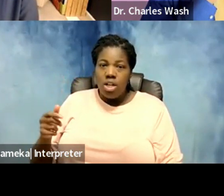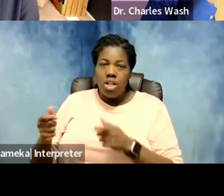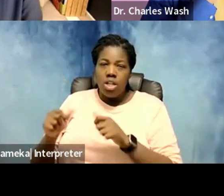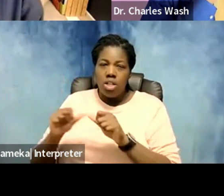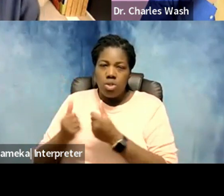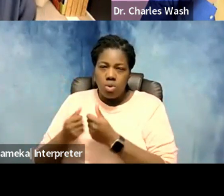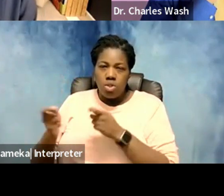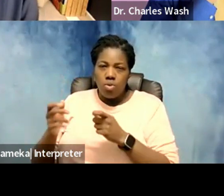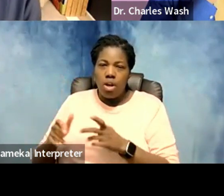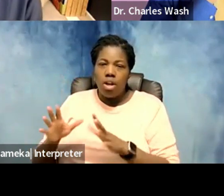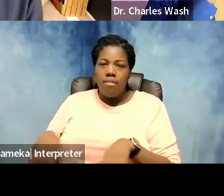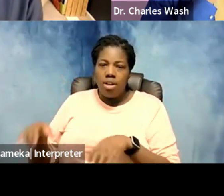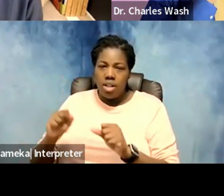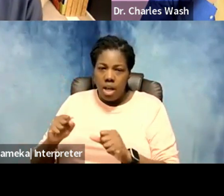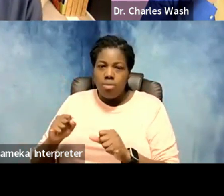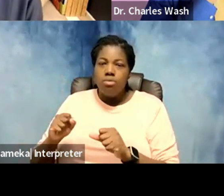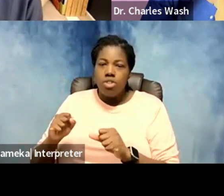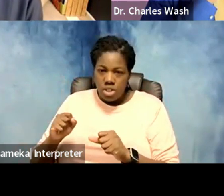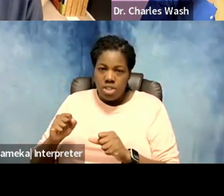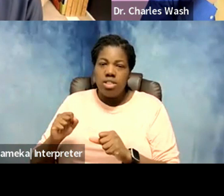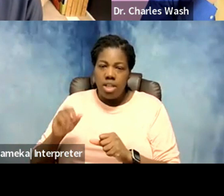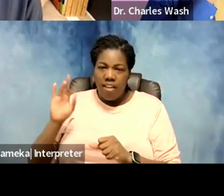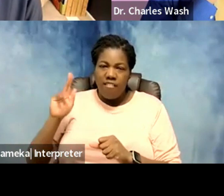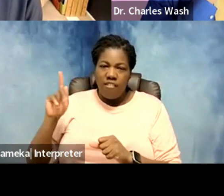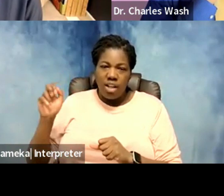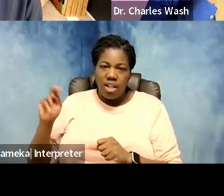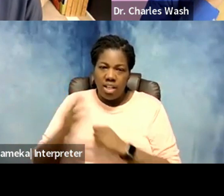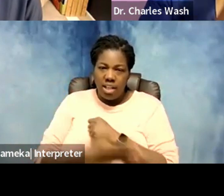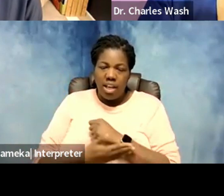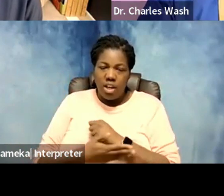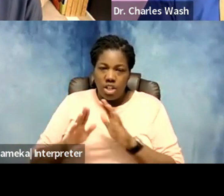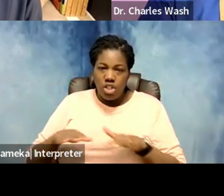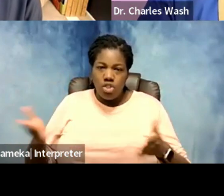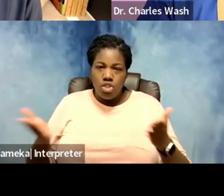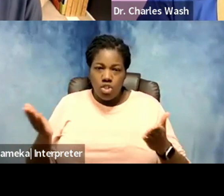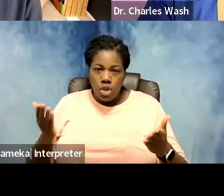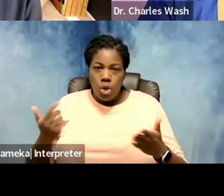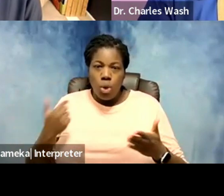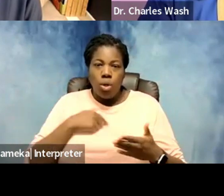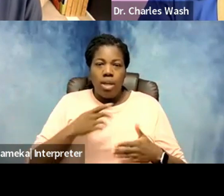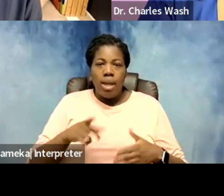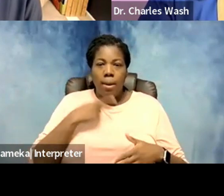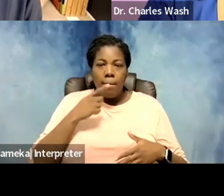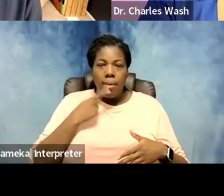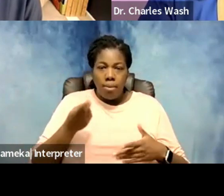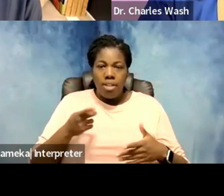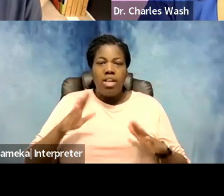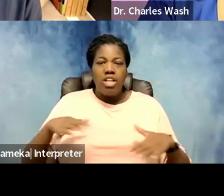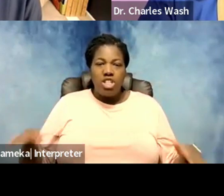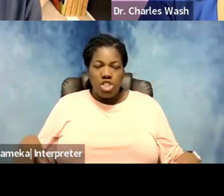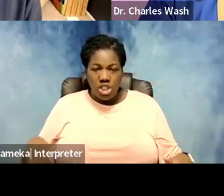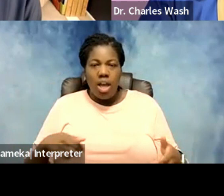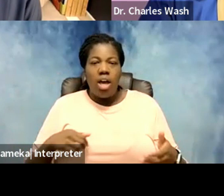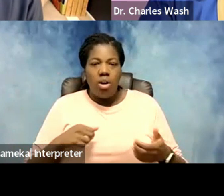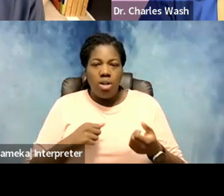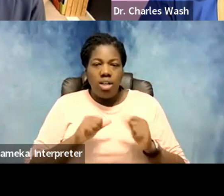at Franklin County Children's Services. So our agency is a public child welfare agency. We are involved in protecting